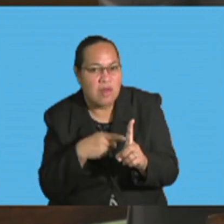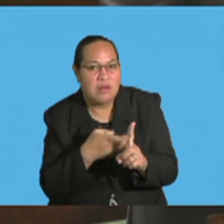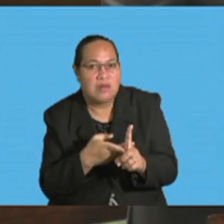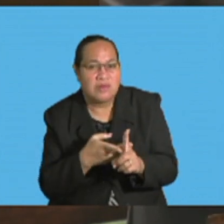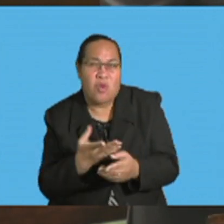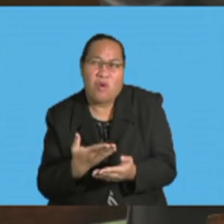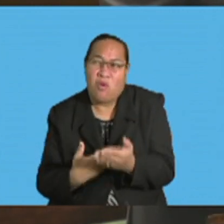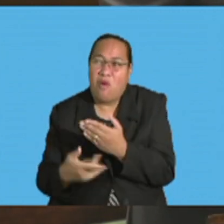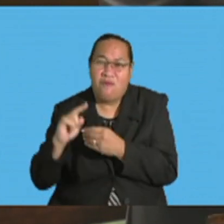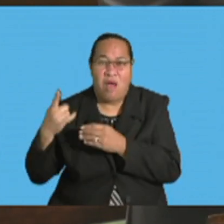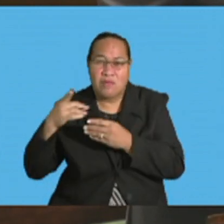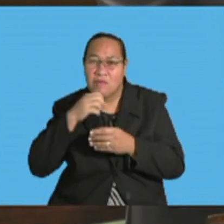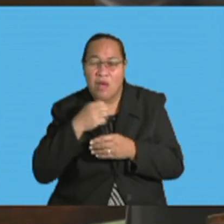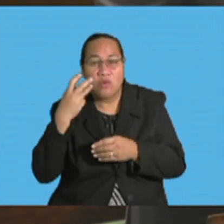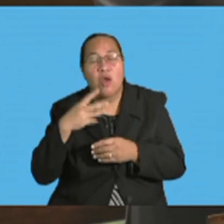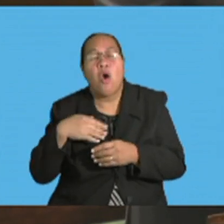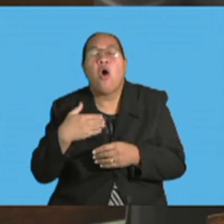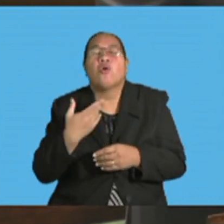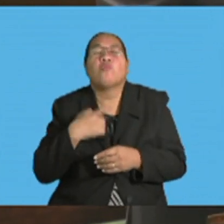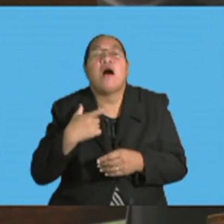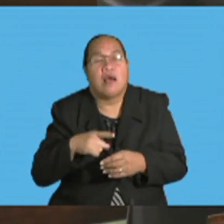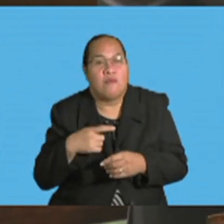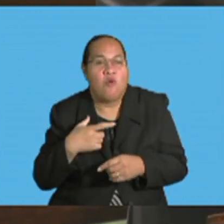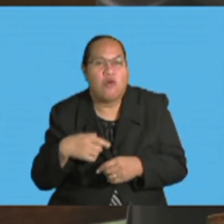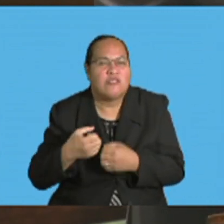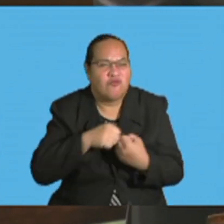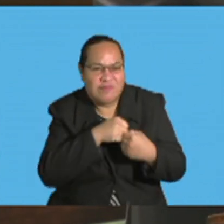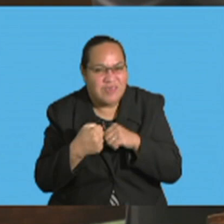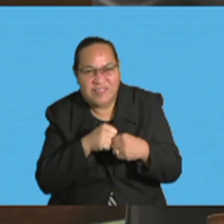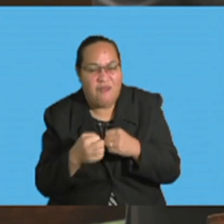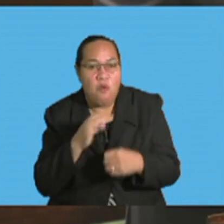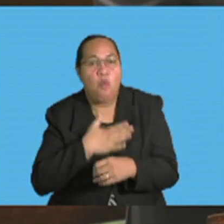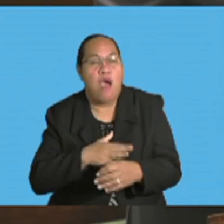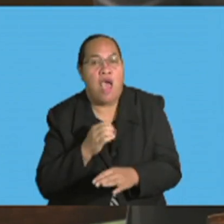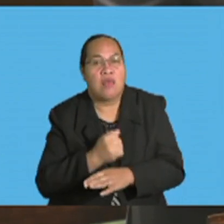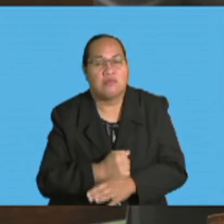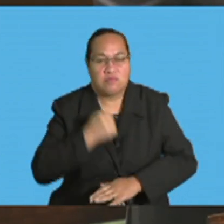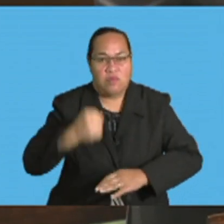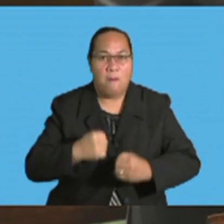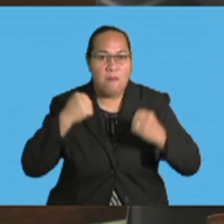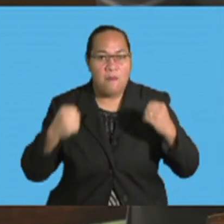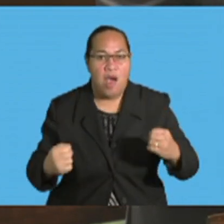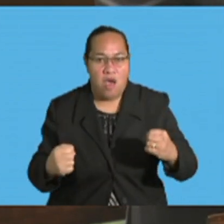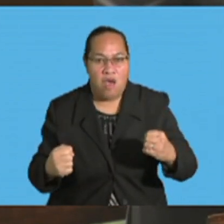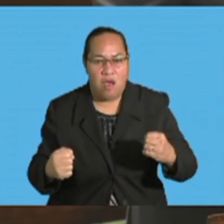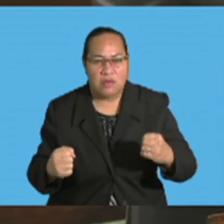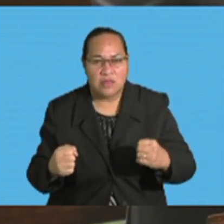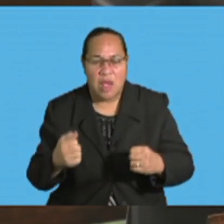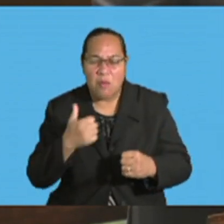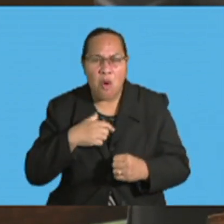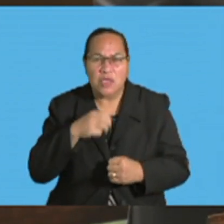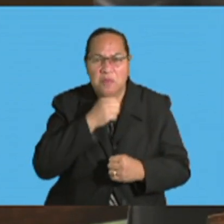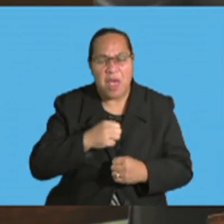atrocities has been a struggle for power and economic dominance coupled with a misogynic mentality